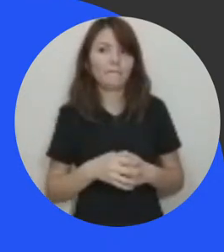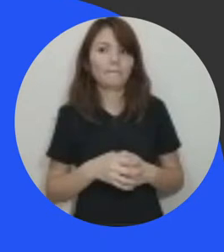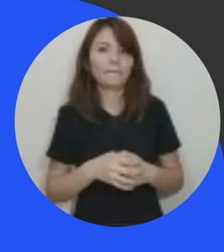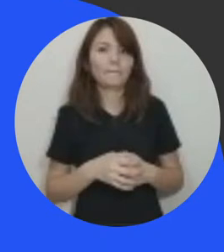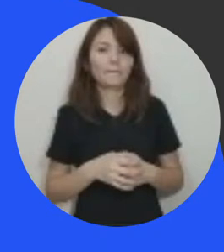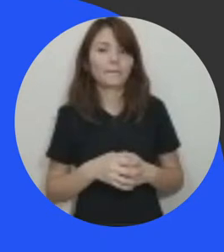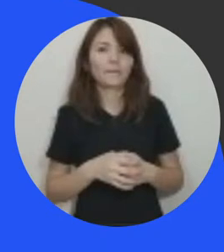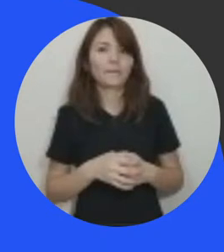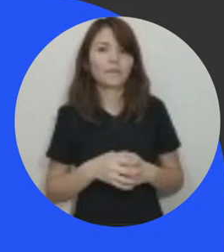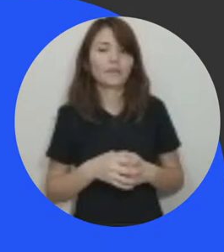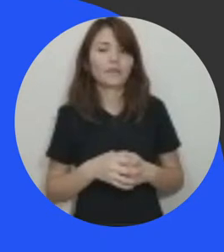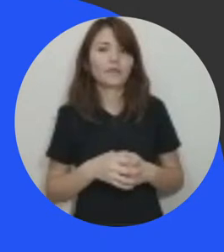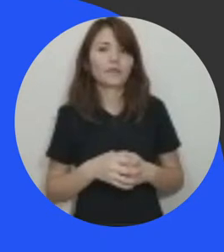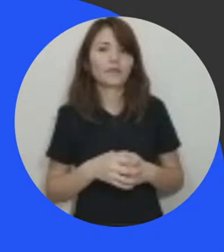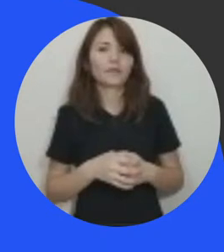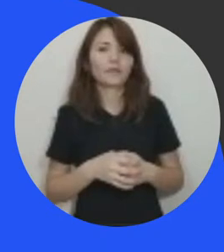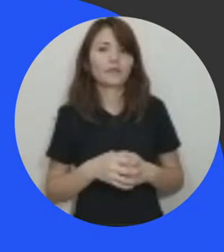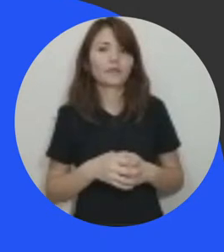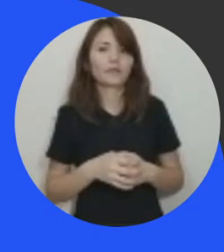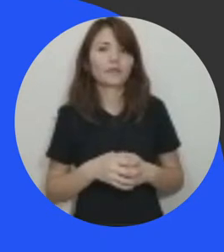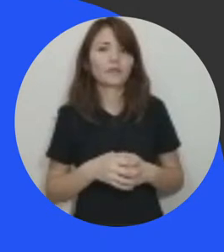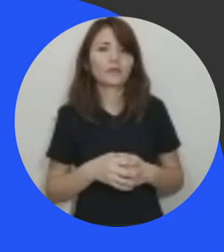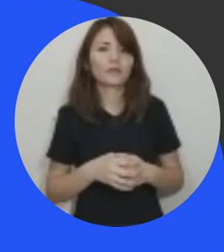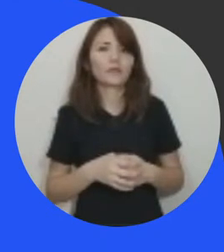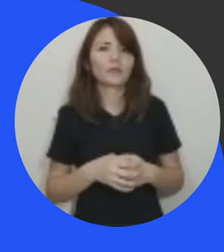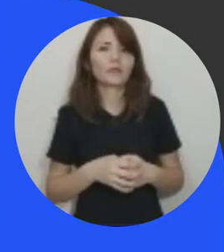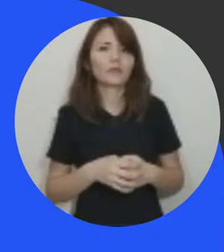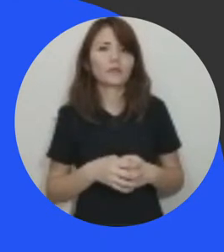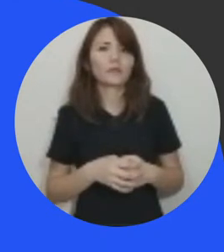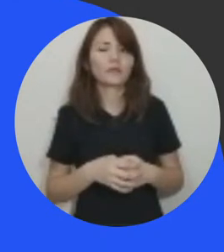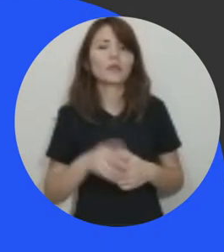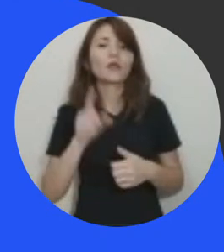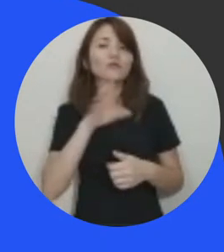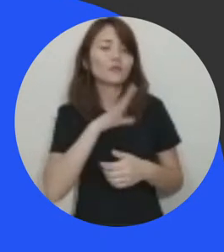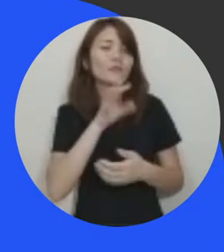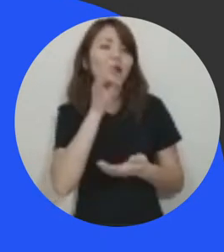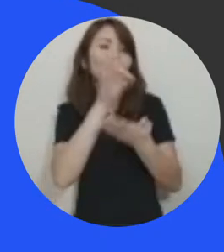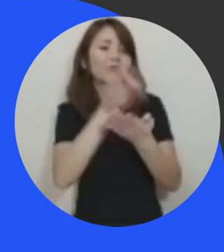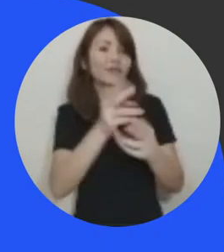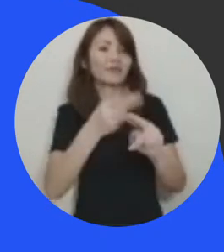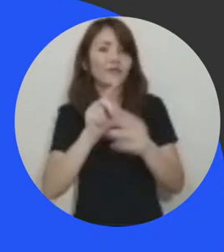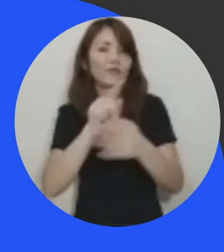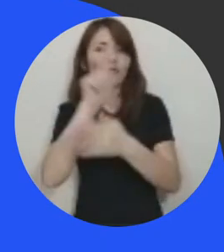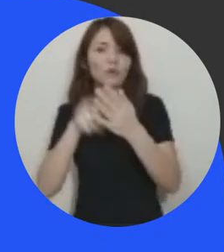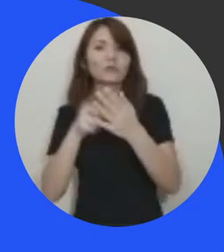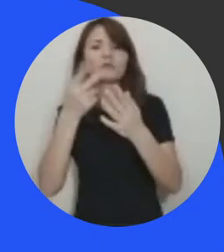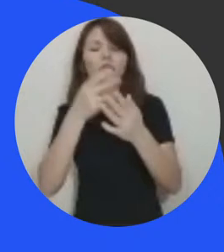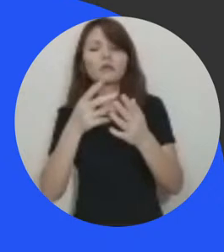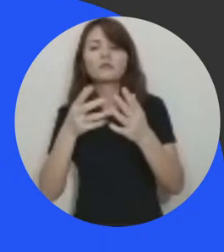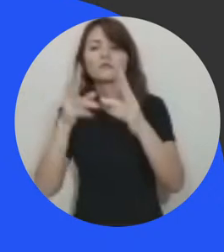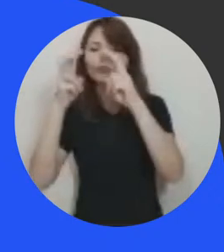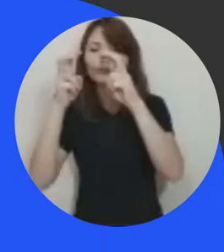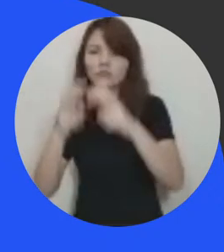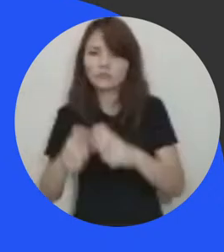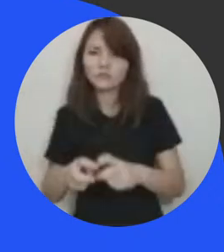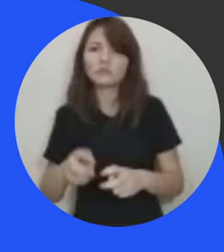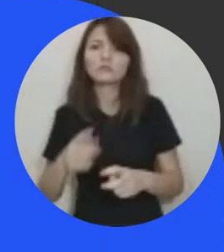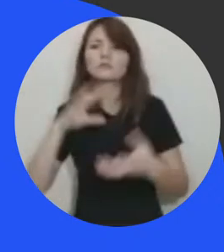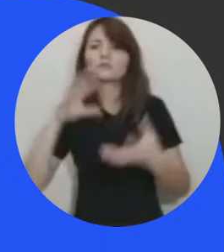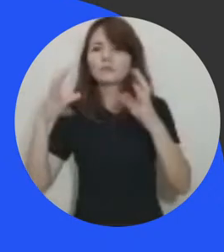So to answer that question, we looked at our genome sequence data set, and we were able to answer two